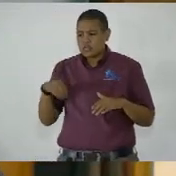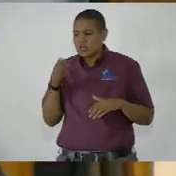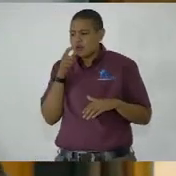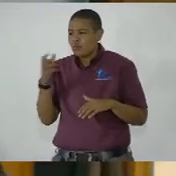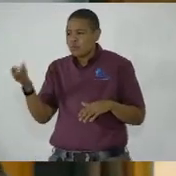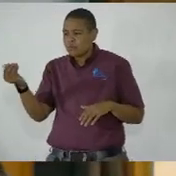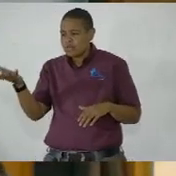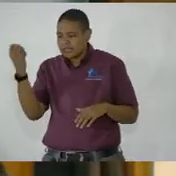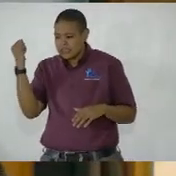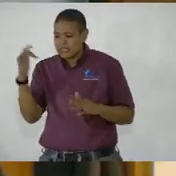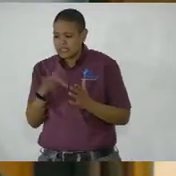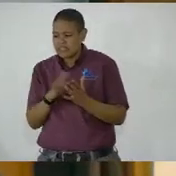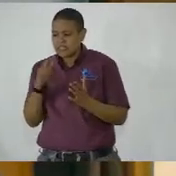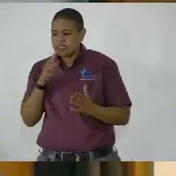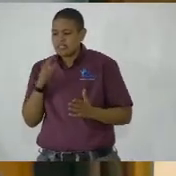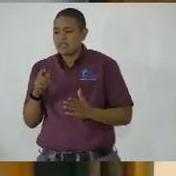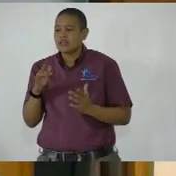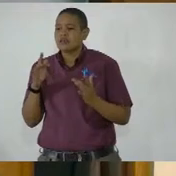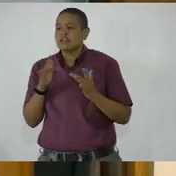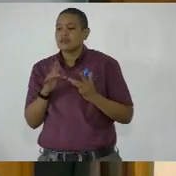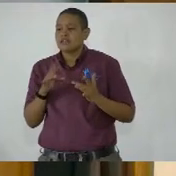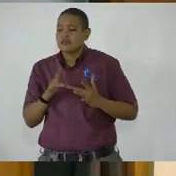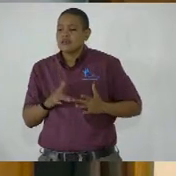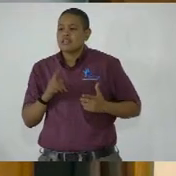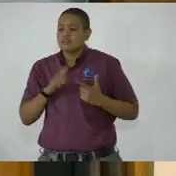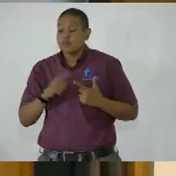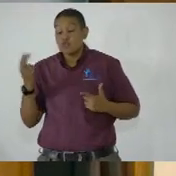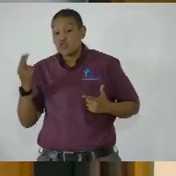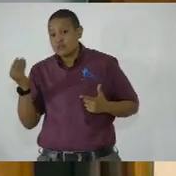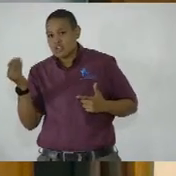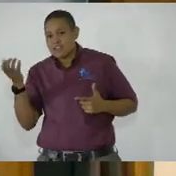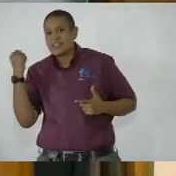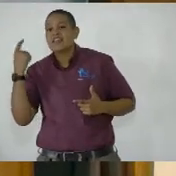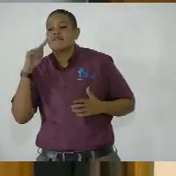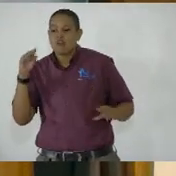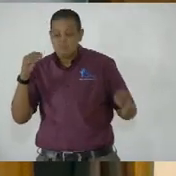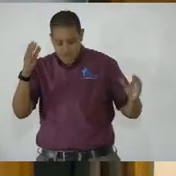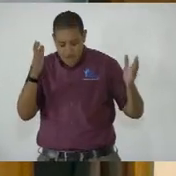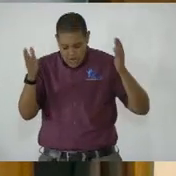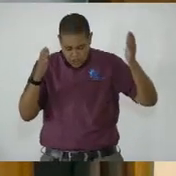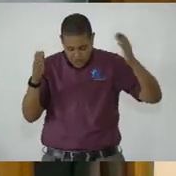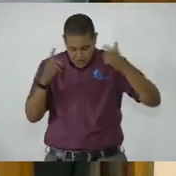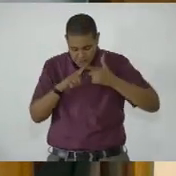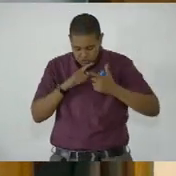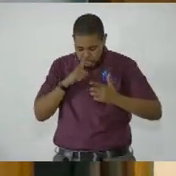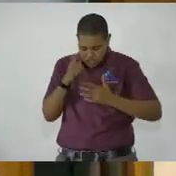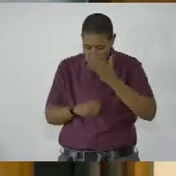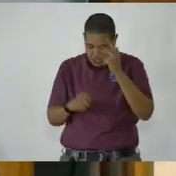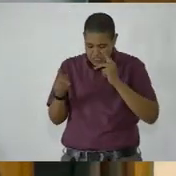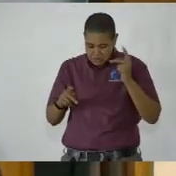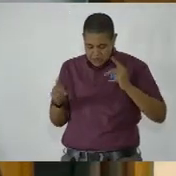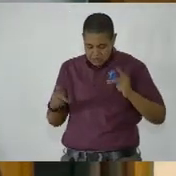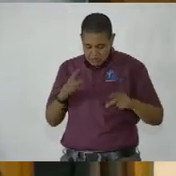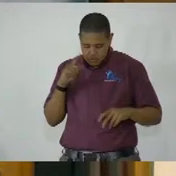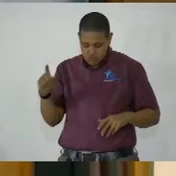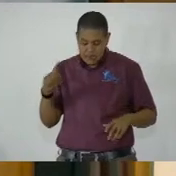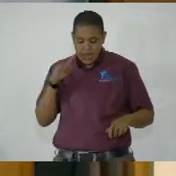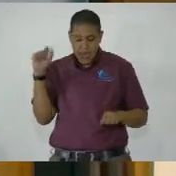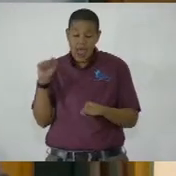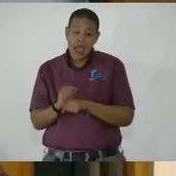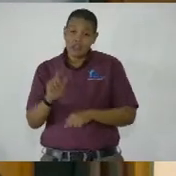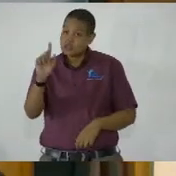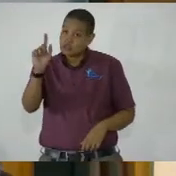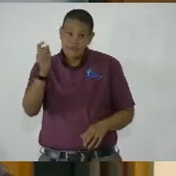take advantage of the contact and use, provide service and are charging. It is actually